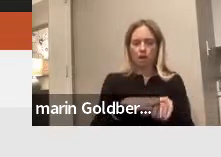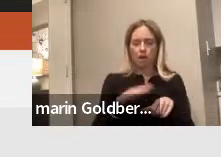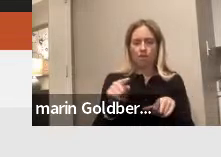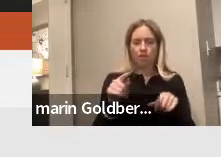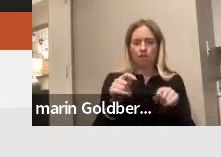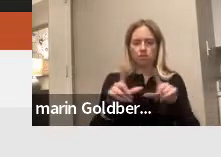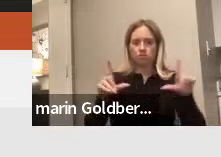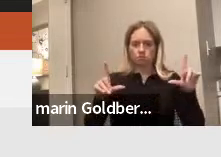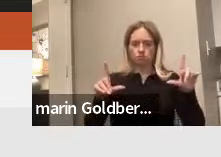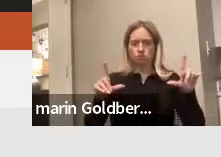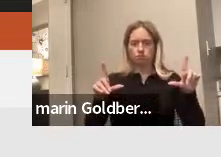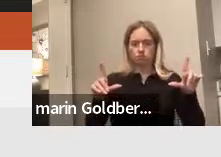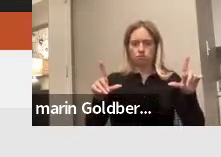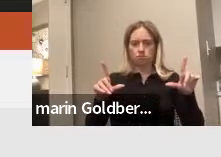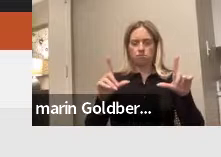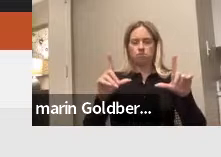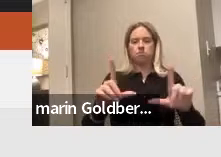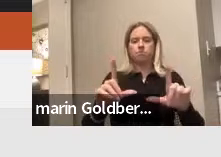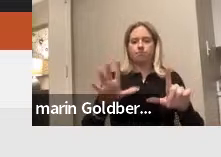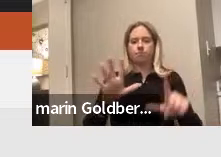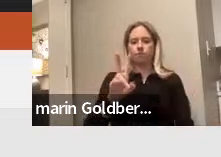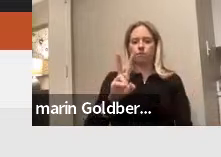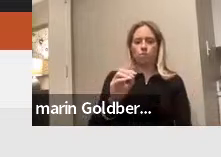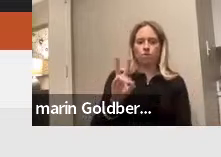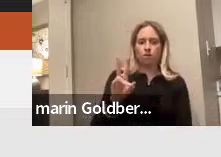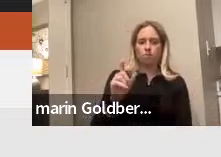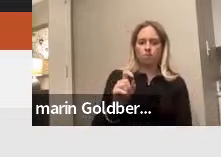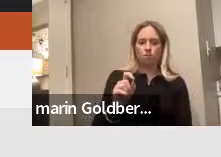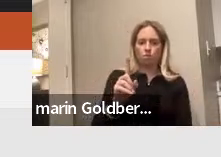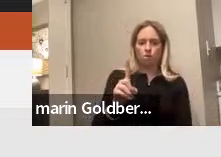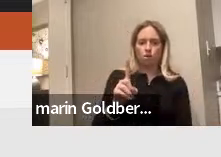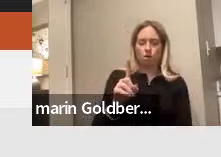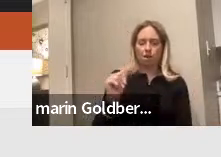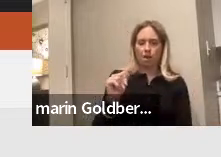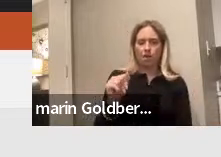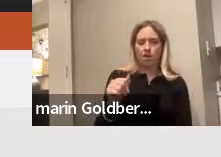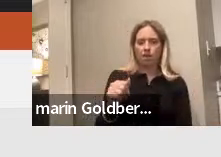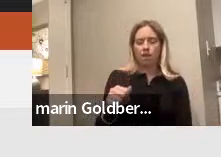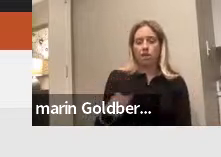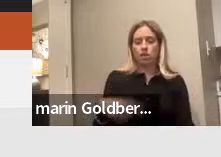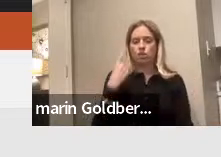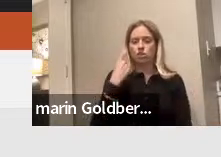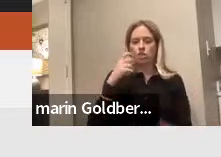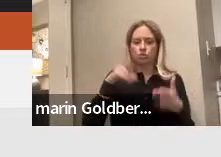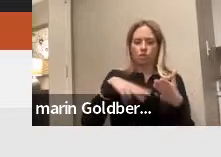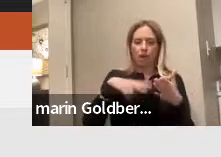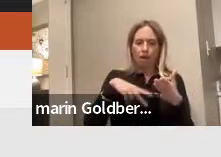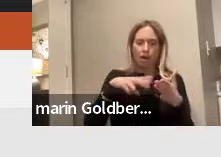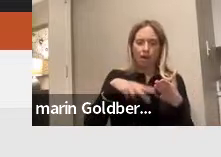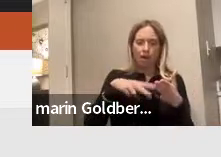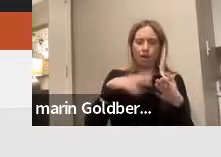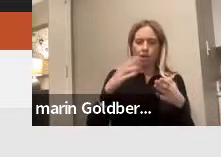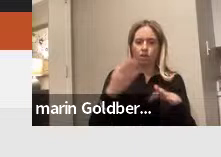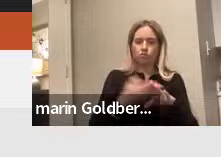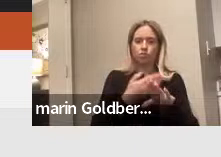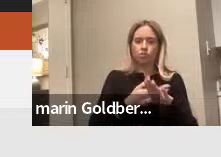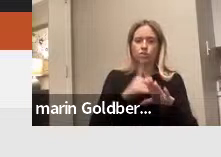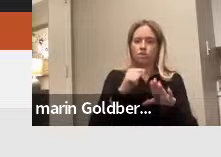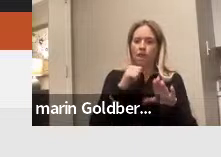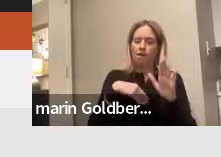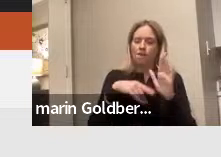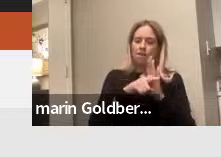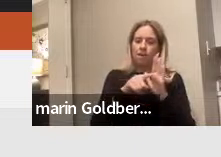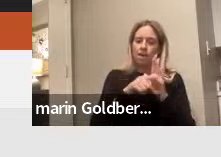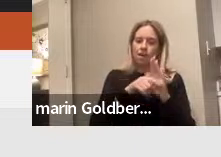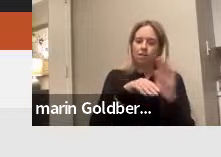that. So again, 5207.1A, here's the text I just read. Proposed construction will not have an adverse impact on property